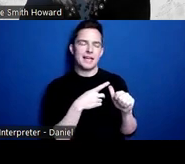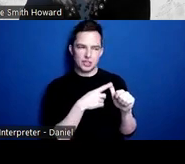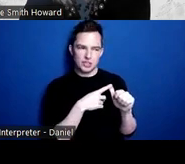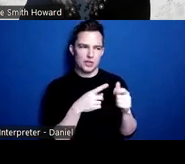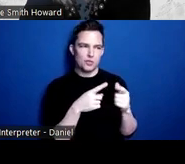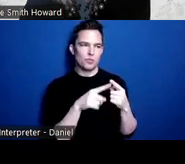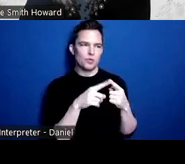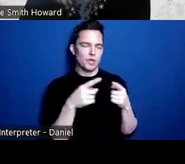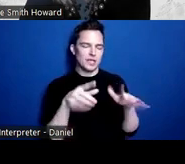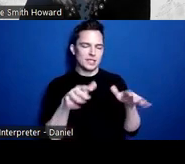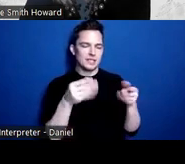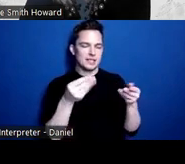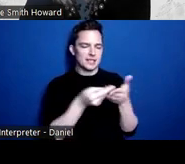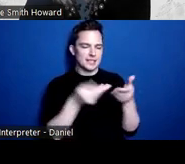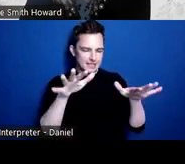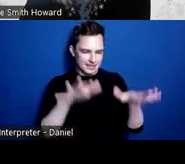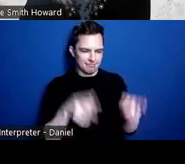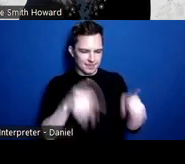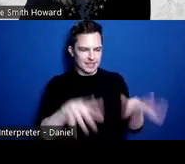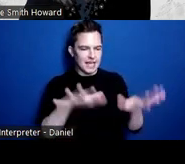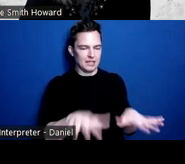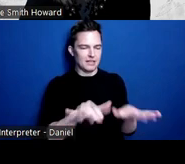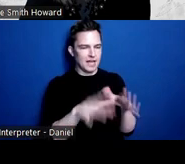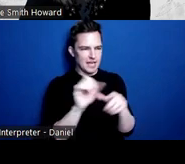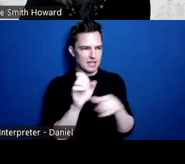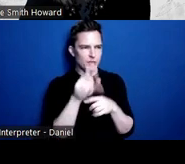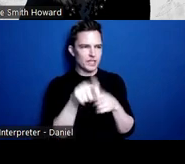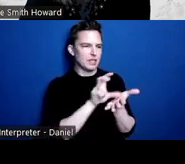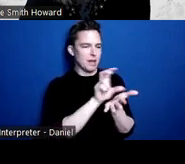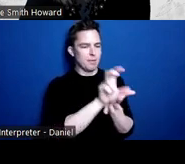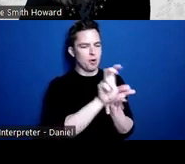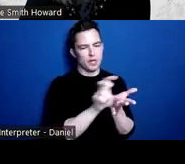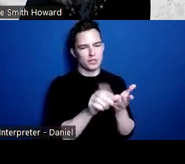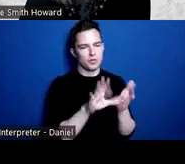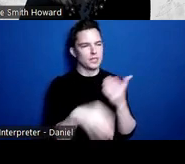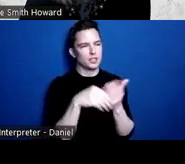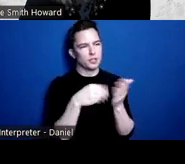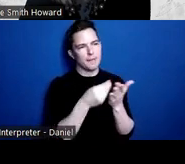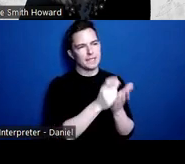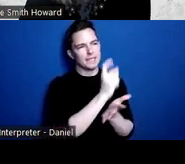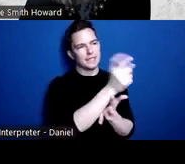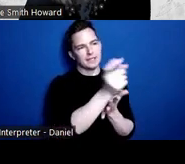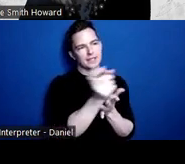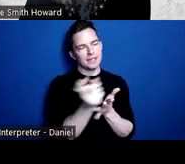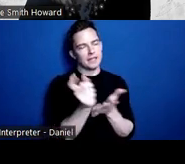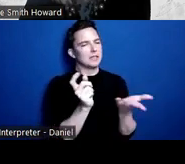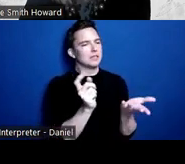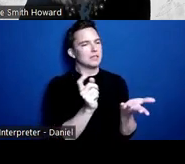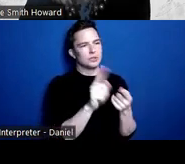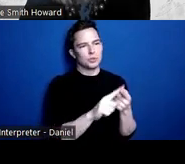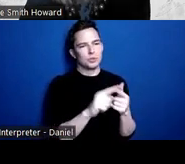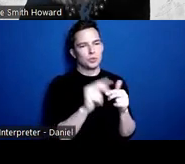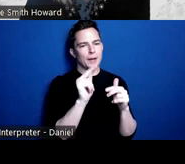case that there was going to have to be an appropriations or additional monies allocated to building